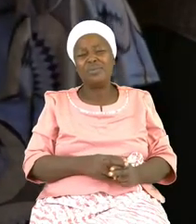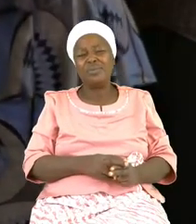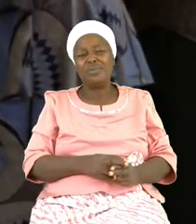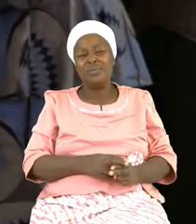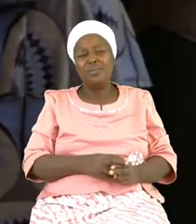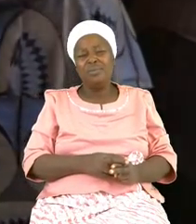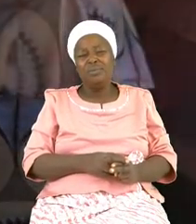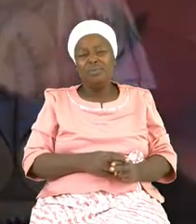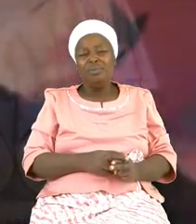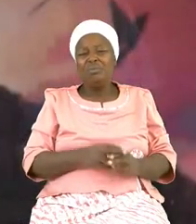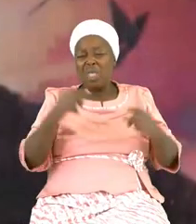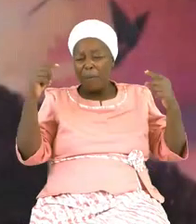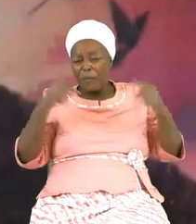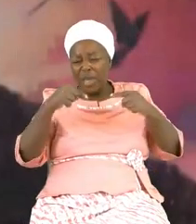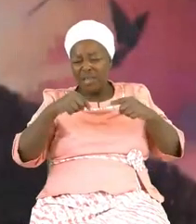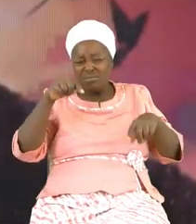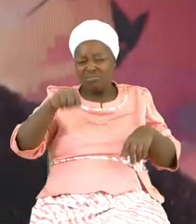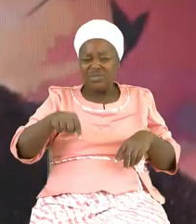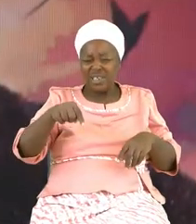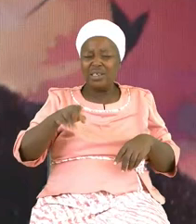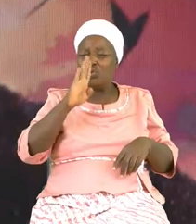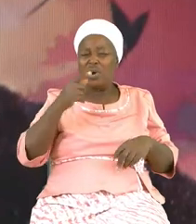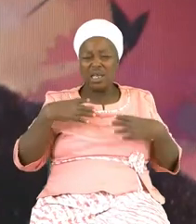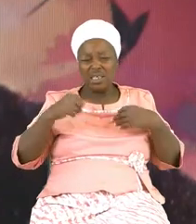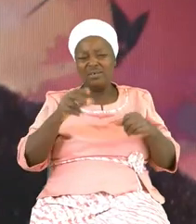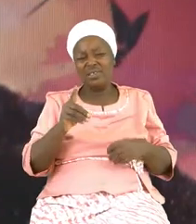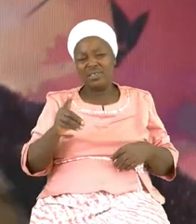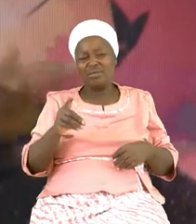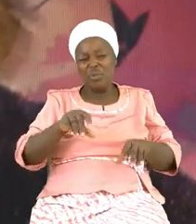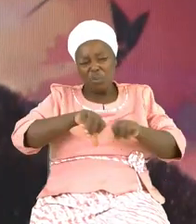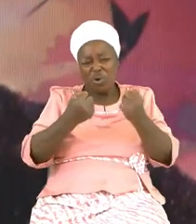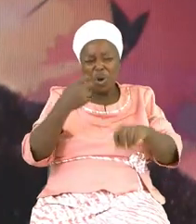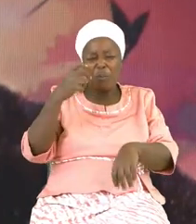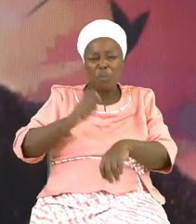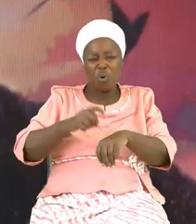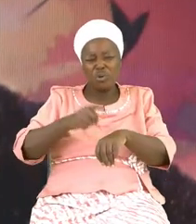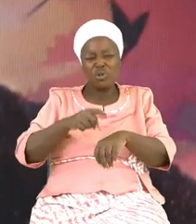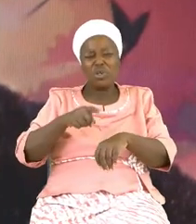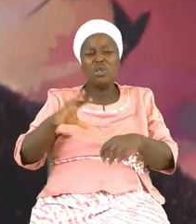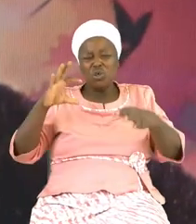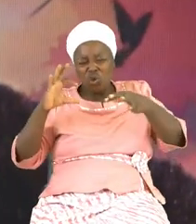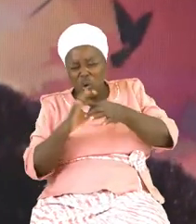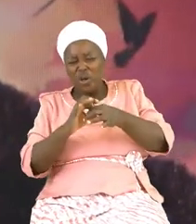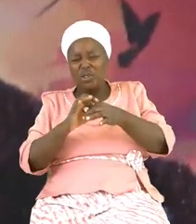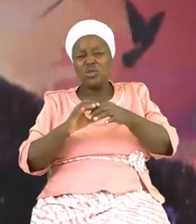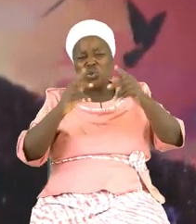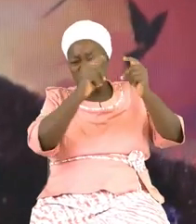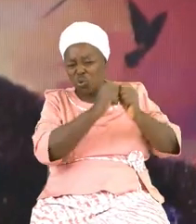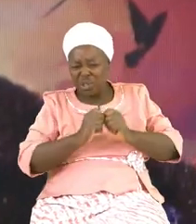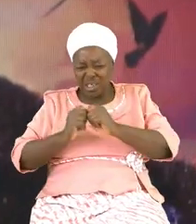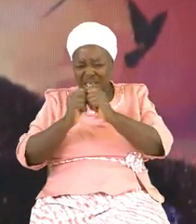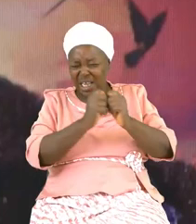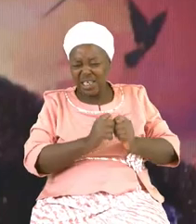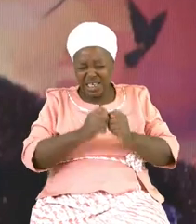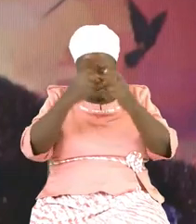Arthritis, you are healed. Broken bones, join together, family